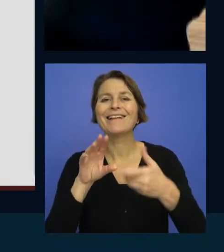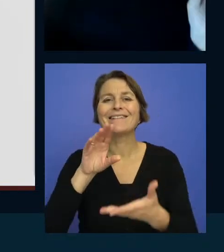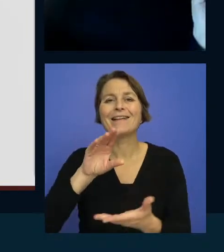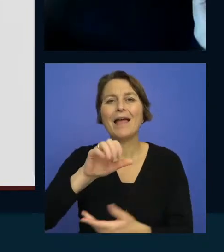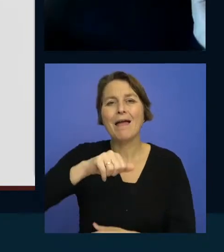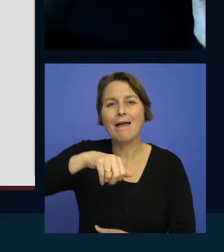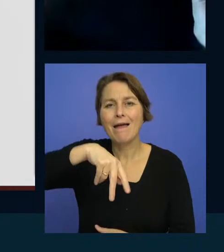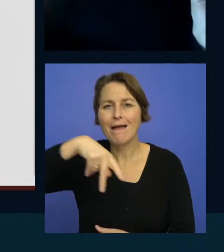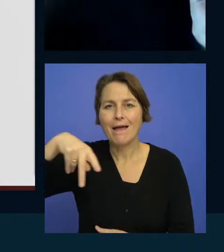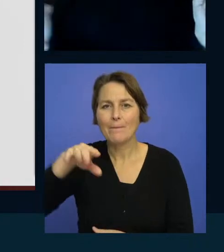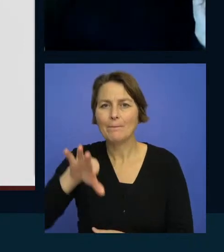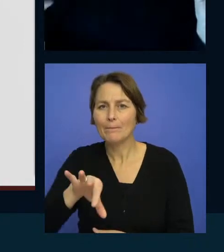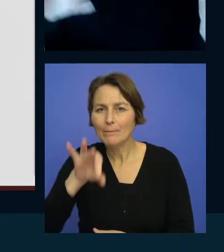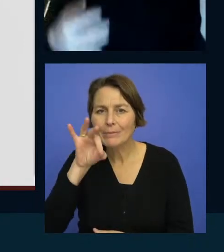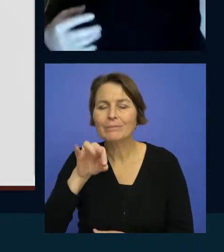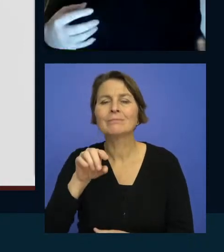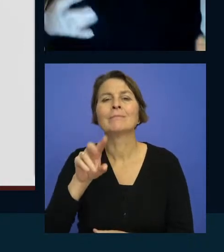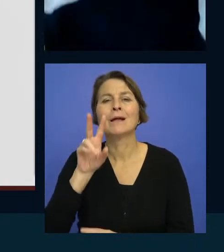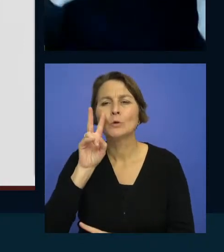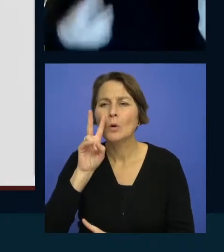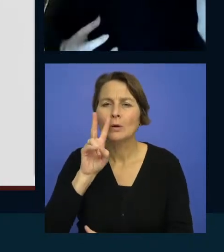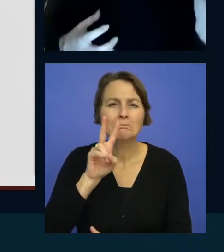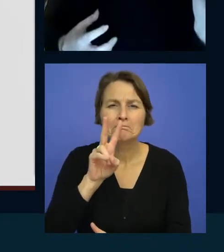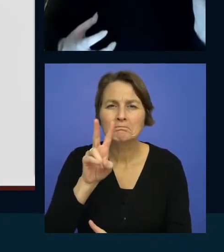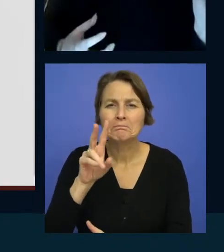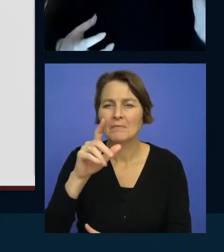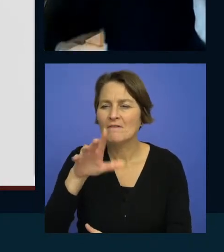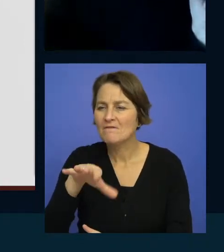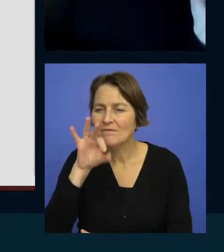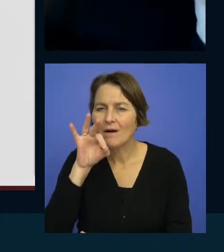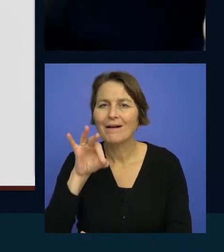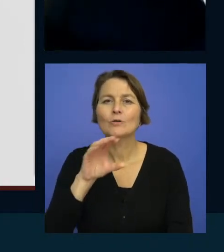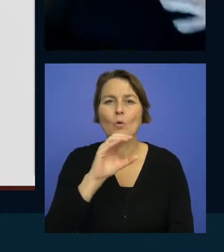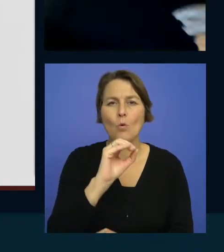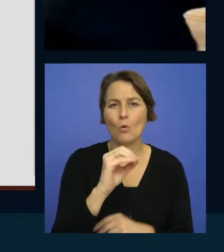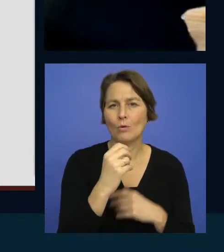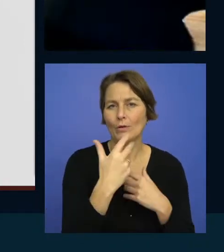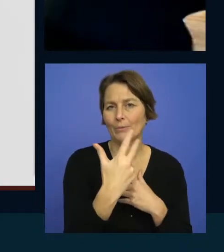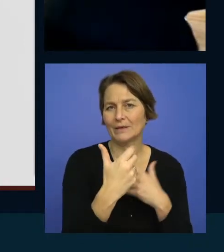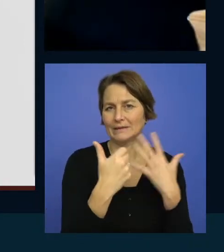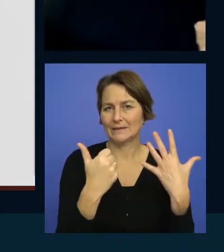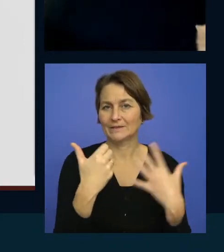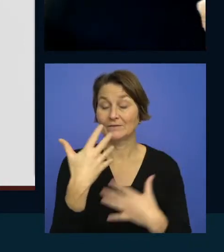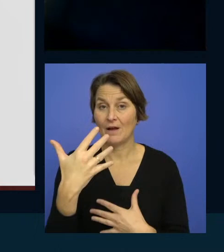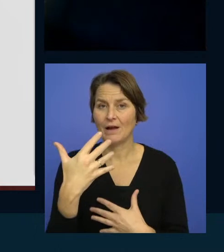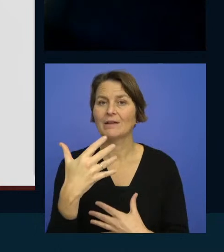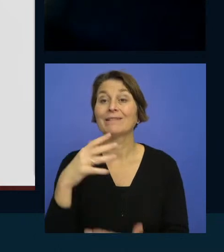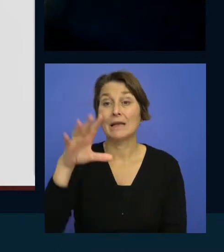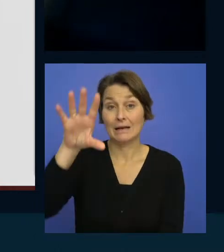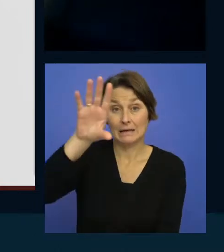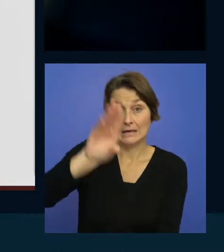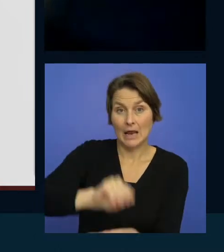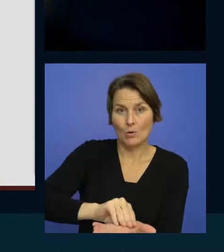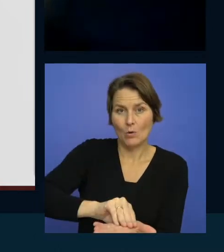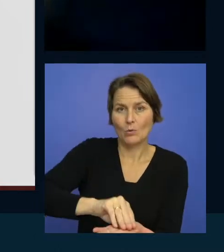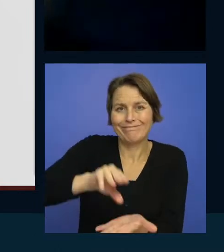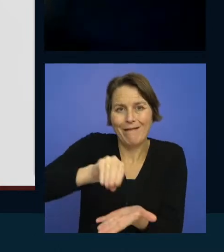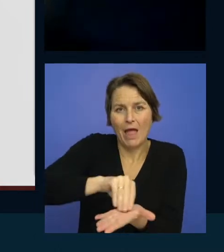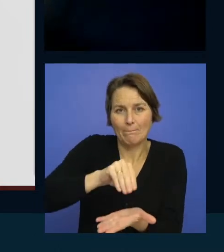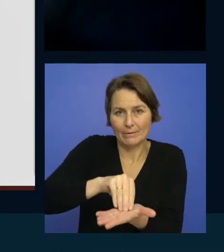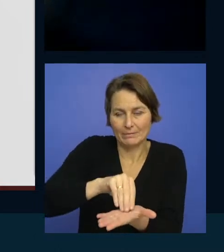Usage Analytics. And then you'll have the option to download that app, and it will create a workspace for you that you